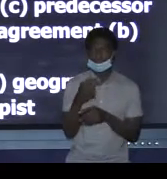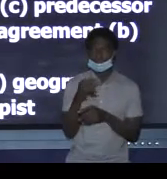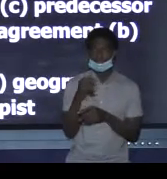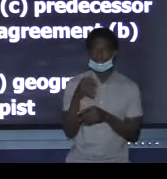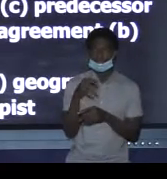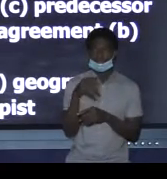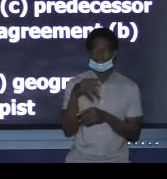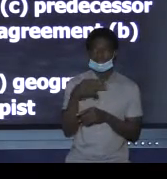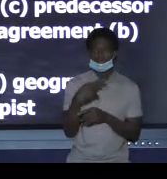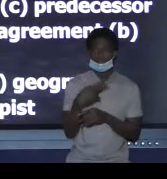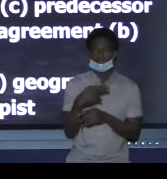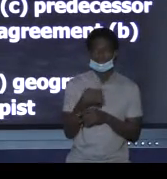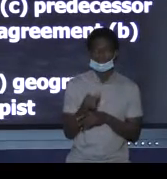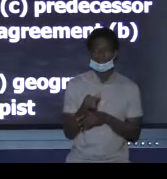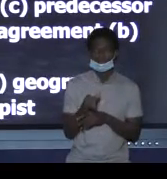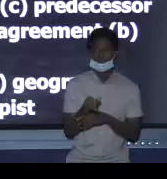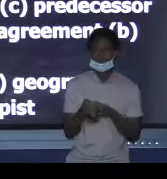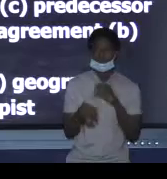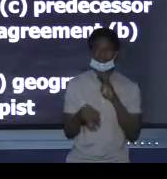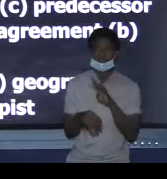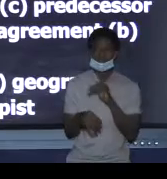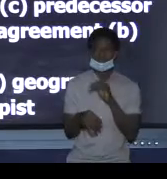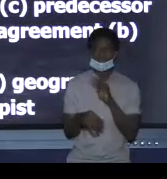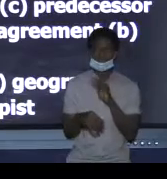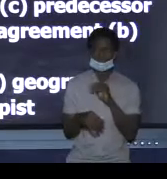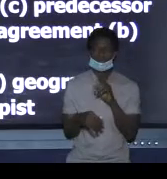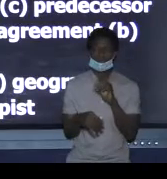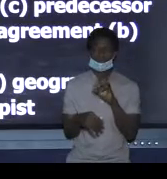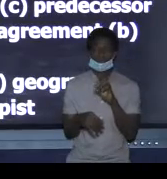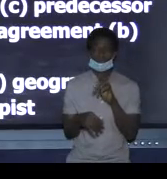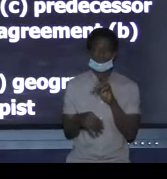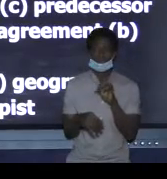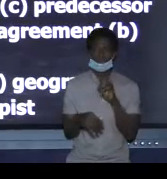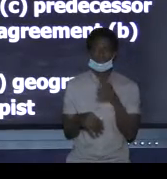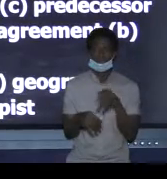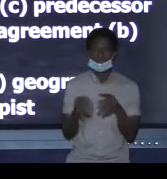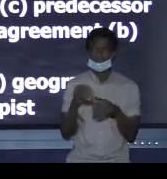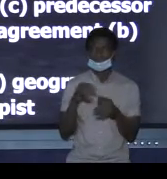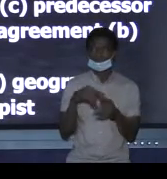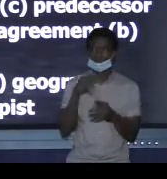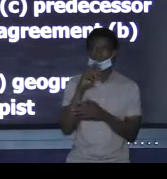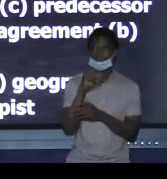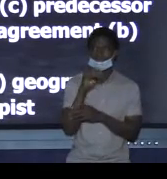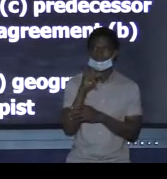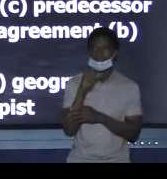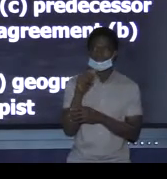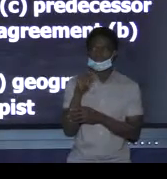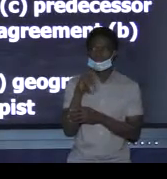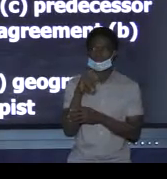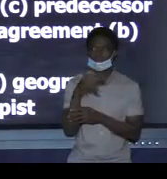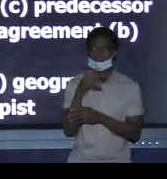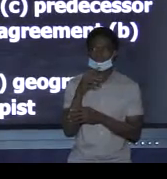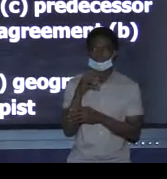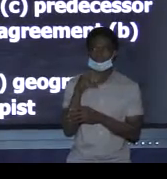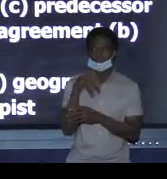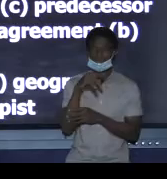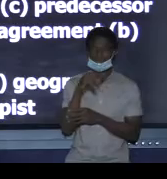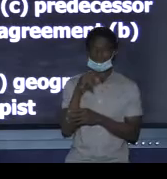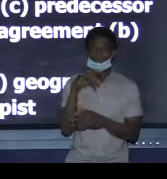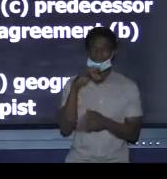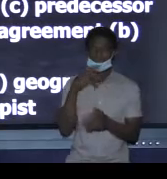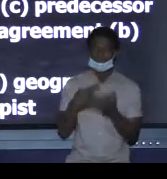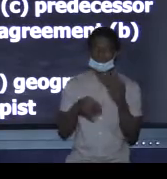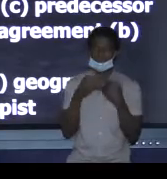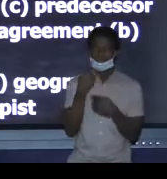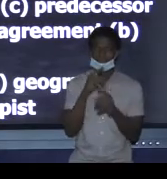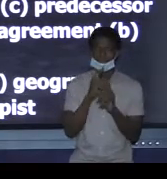as A, geography, B, bibliothecary, or C, misanthropist? What is the